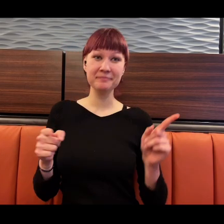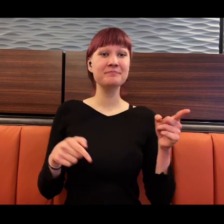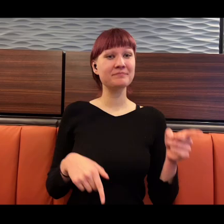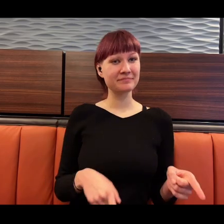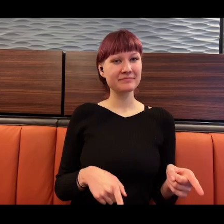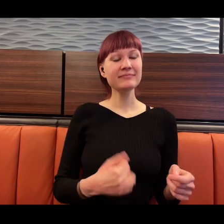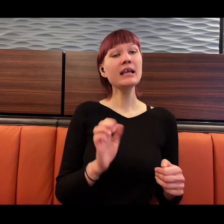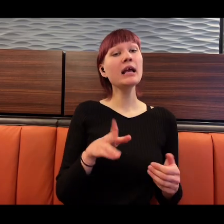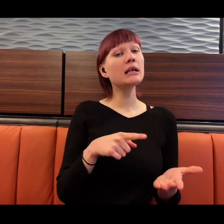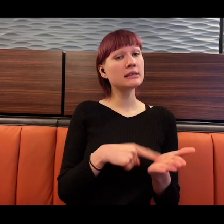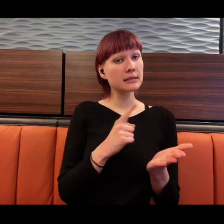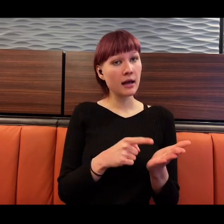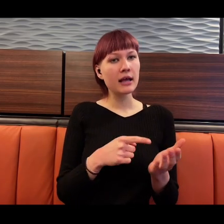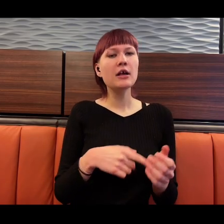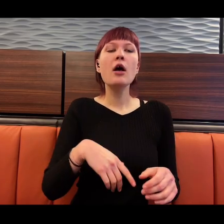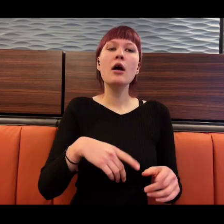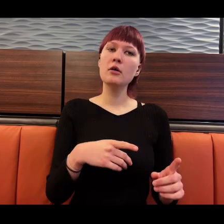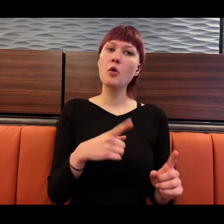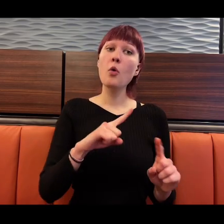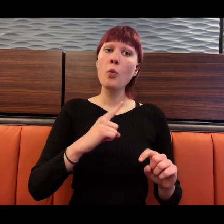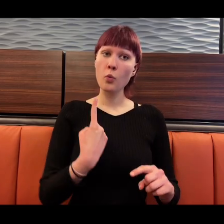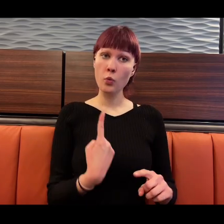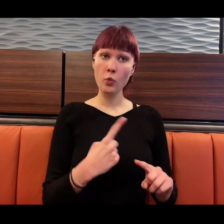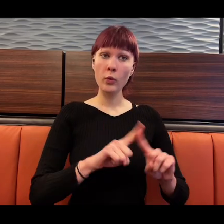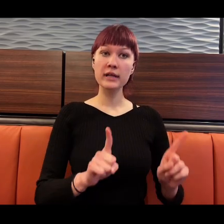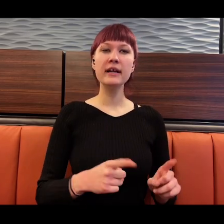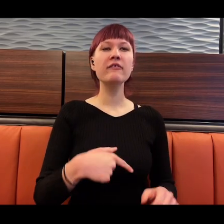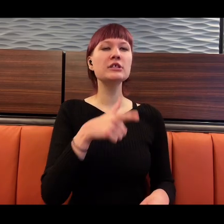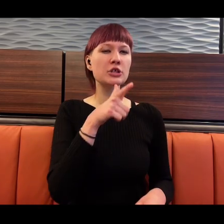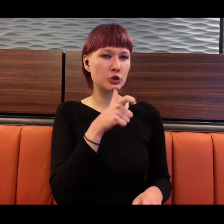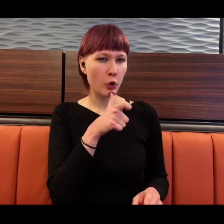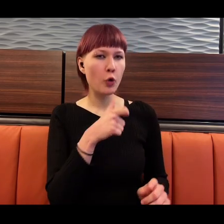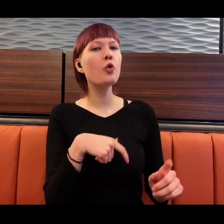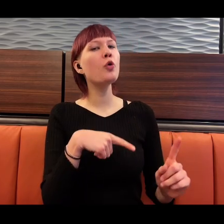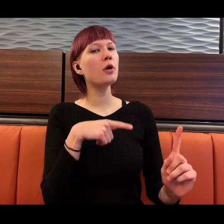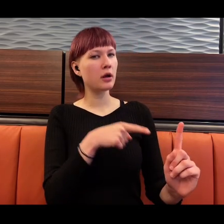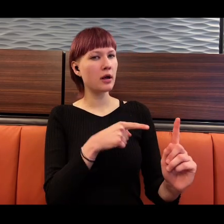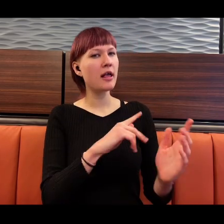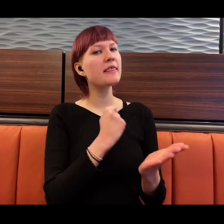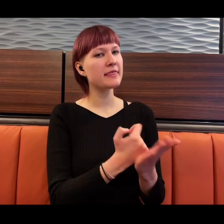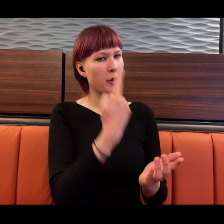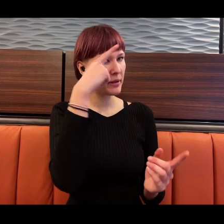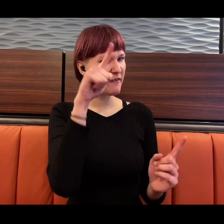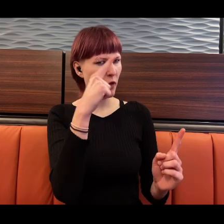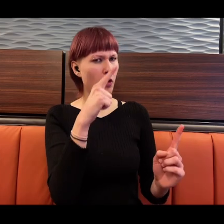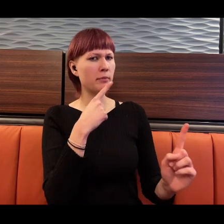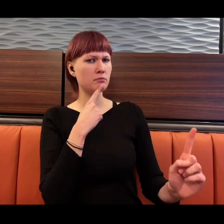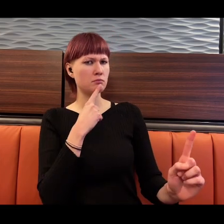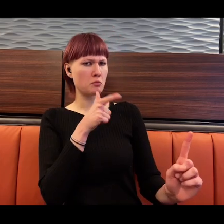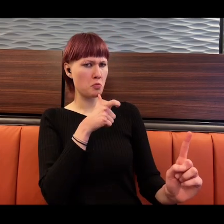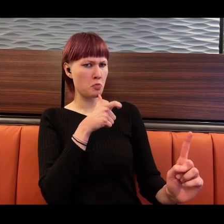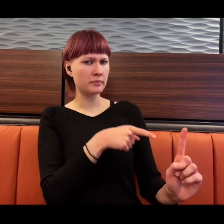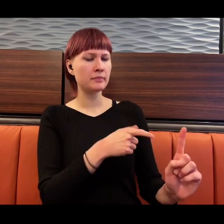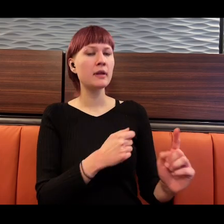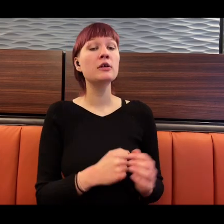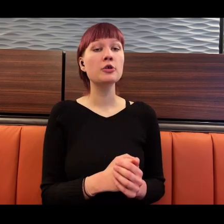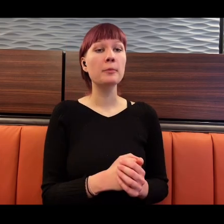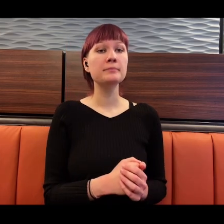to an individual, sometimes it's a couple, sometimes it's a family or group therapy. So that's one way of